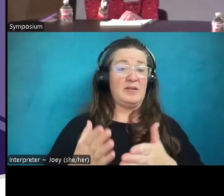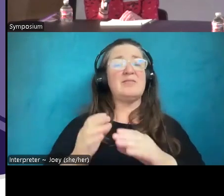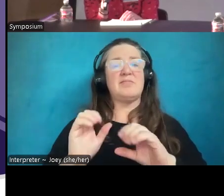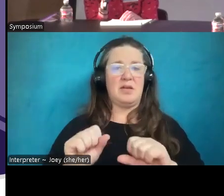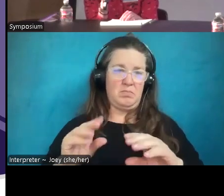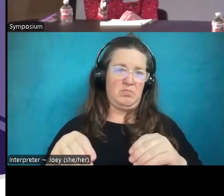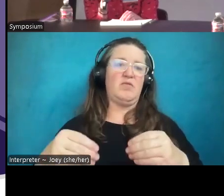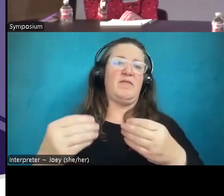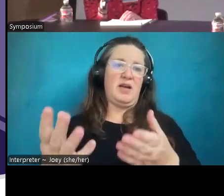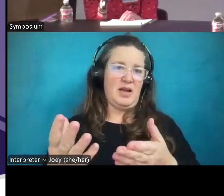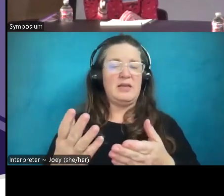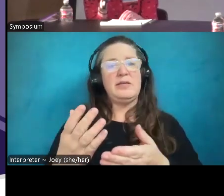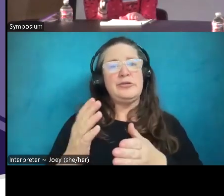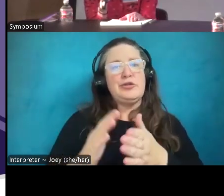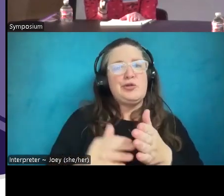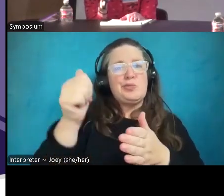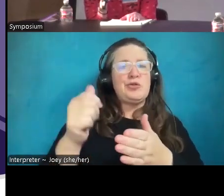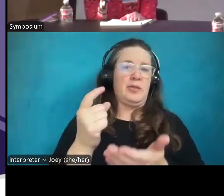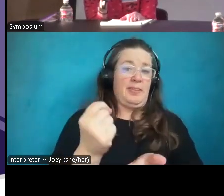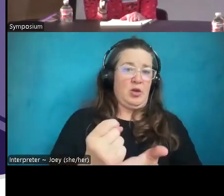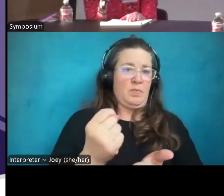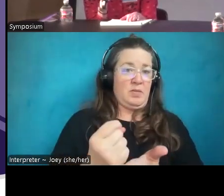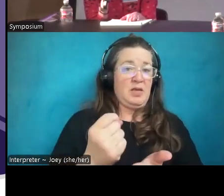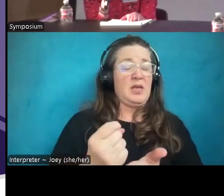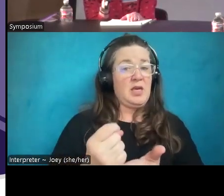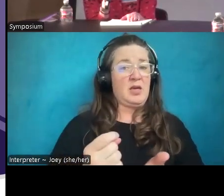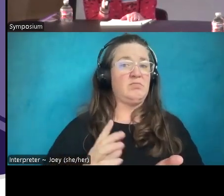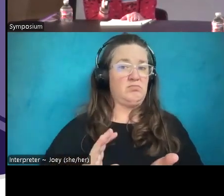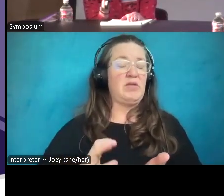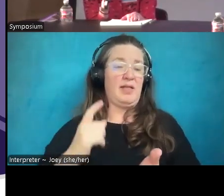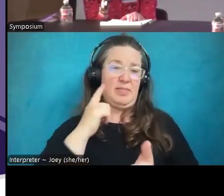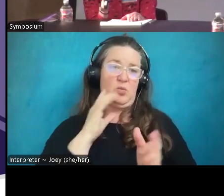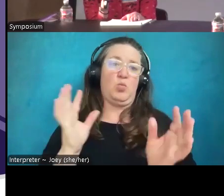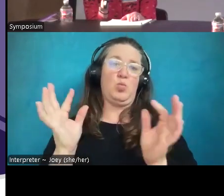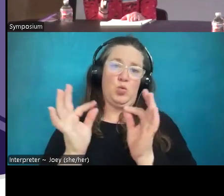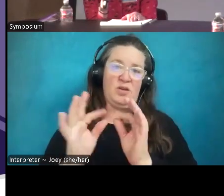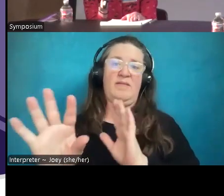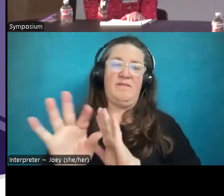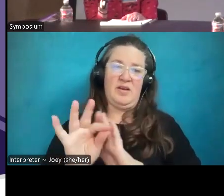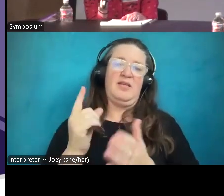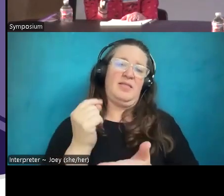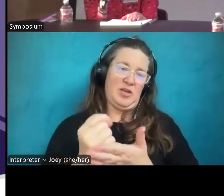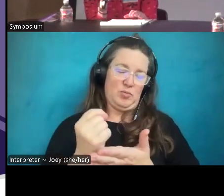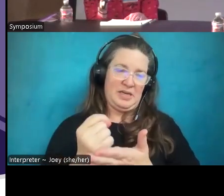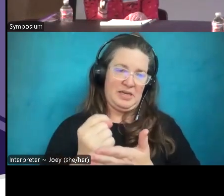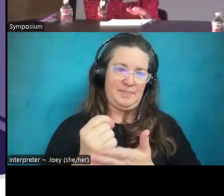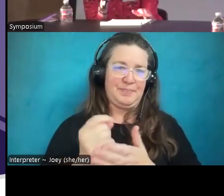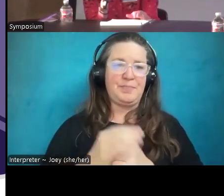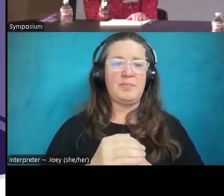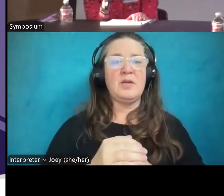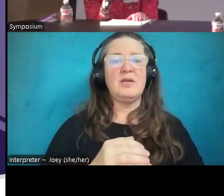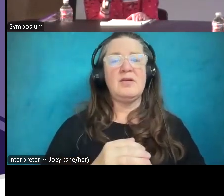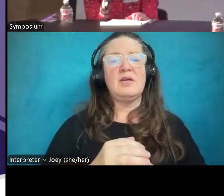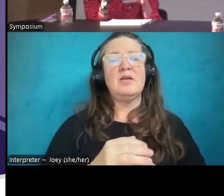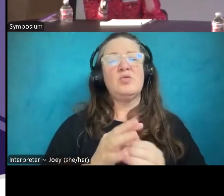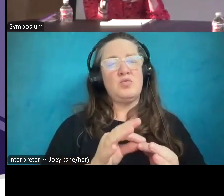therapy. In terms of community and engagement, I think what Allison said in her presentation earlier was really important, and